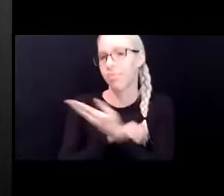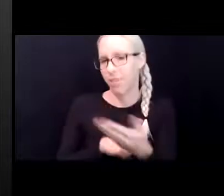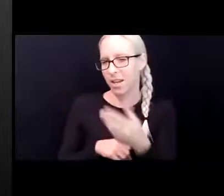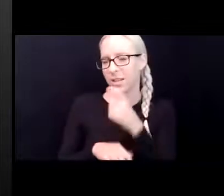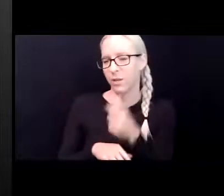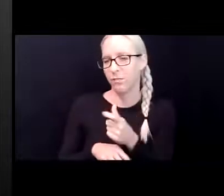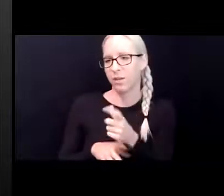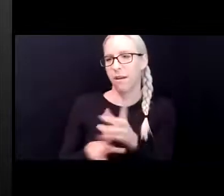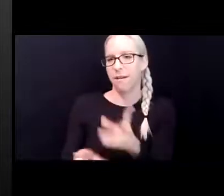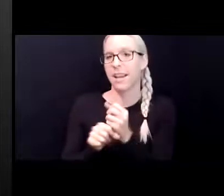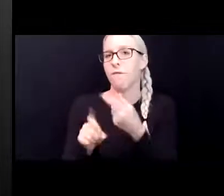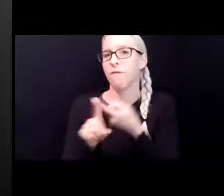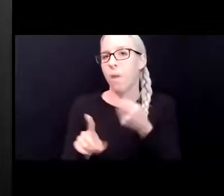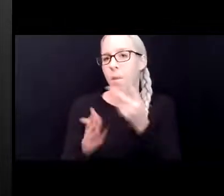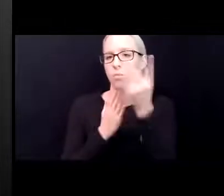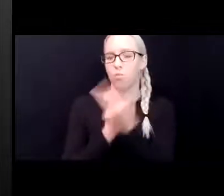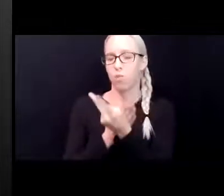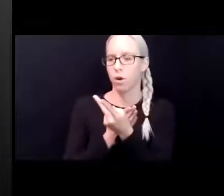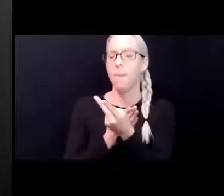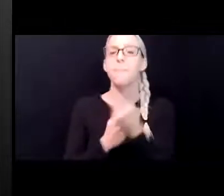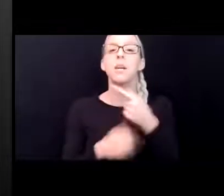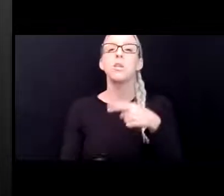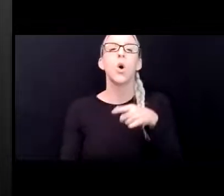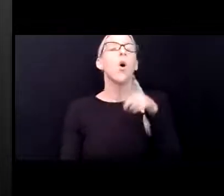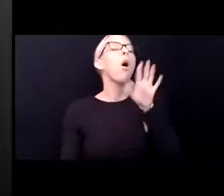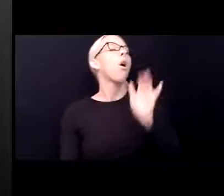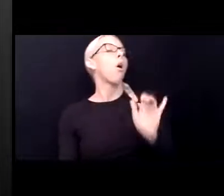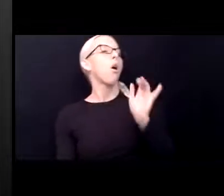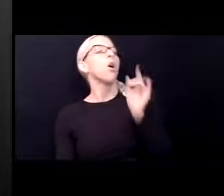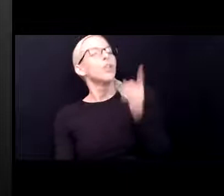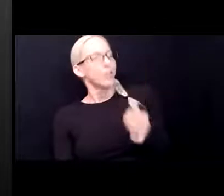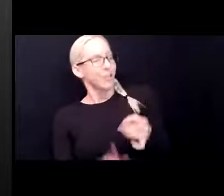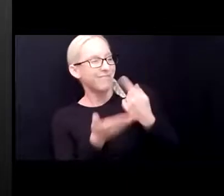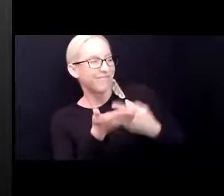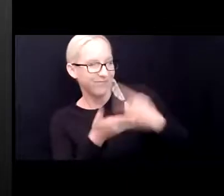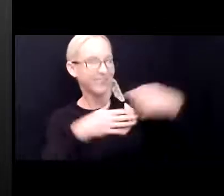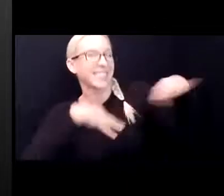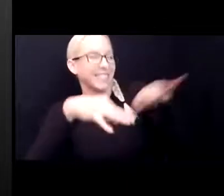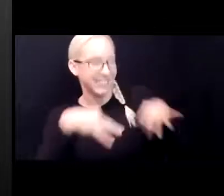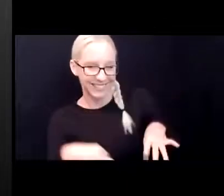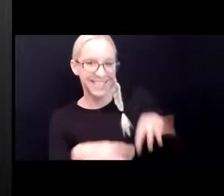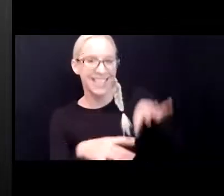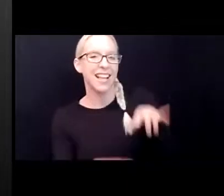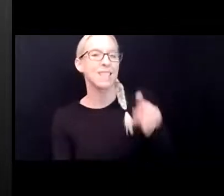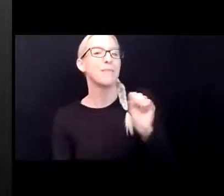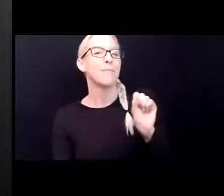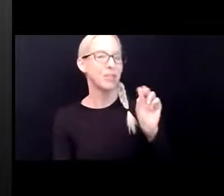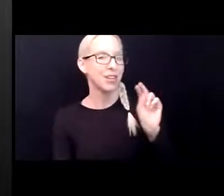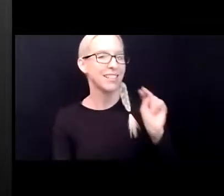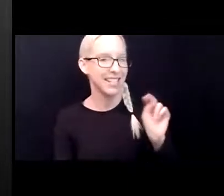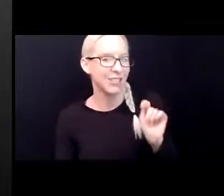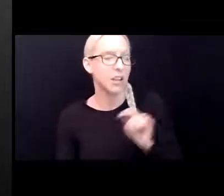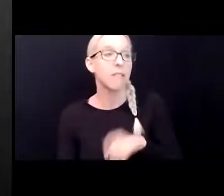these programs. And I said, okay, you're talking about a special needs trust. So it can be luxuries. It can also be